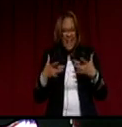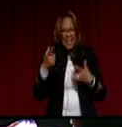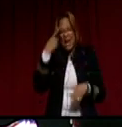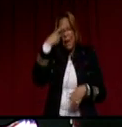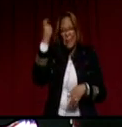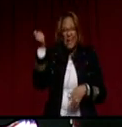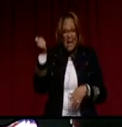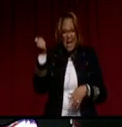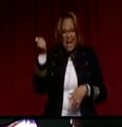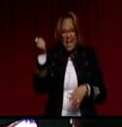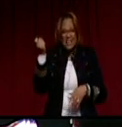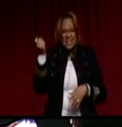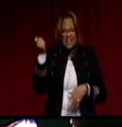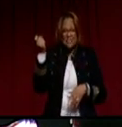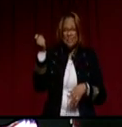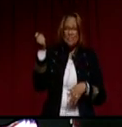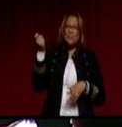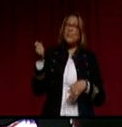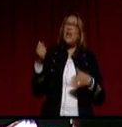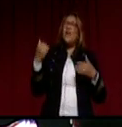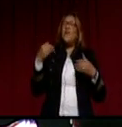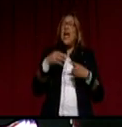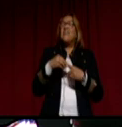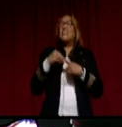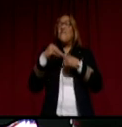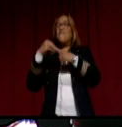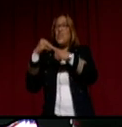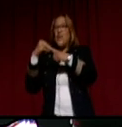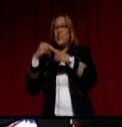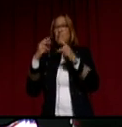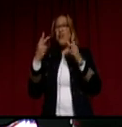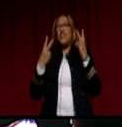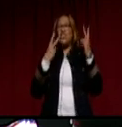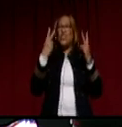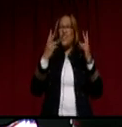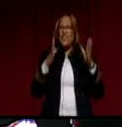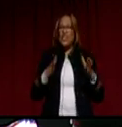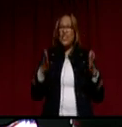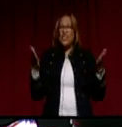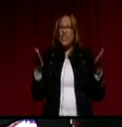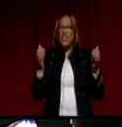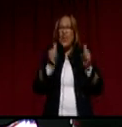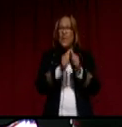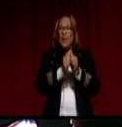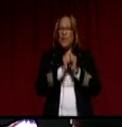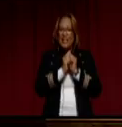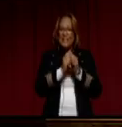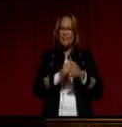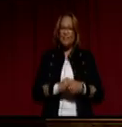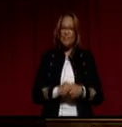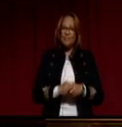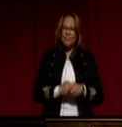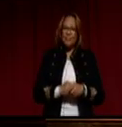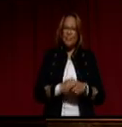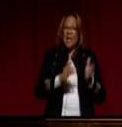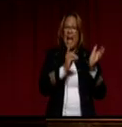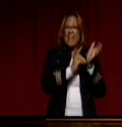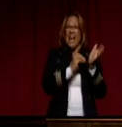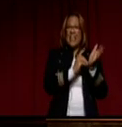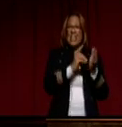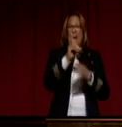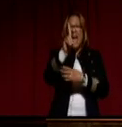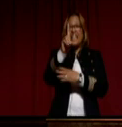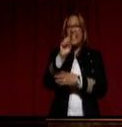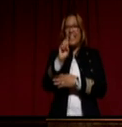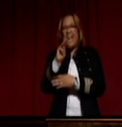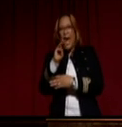because tonight we have some very special guests. Here with me tonight is Dr. Damon Arnold,